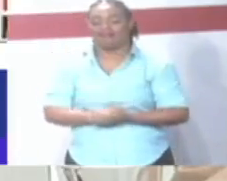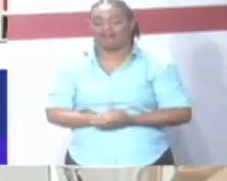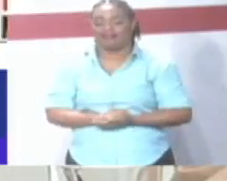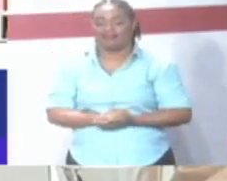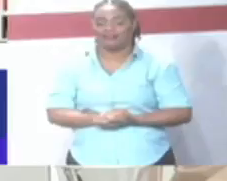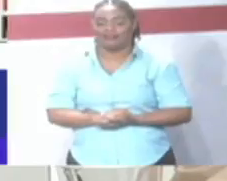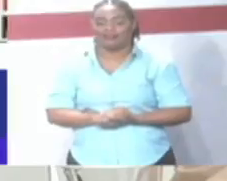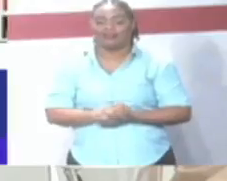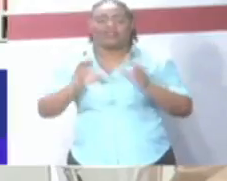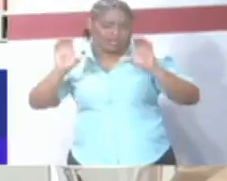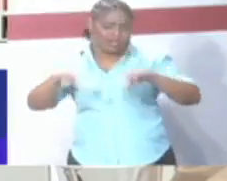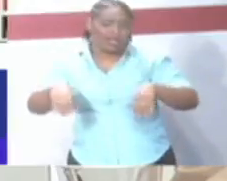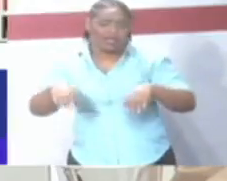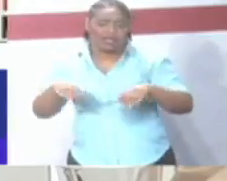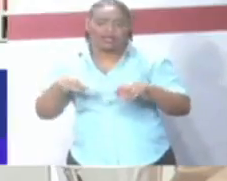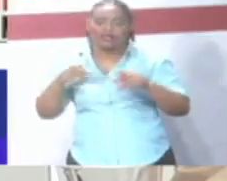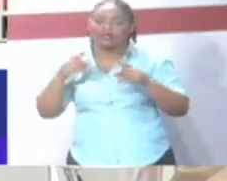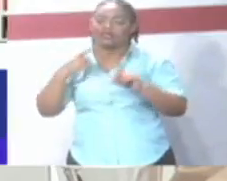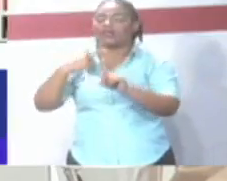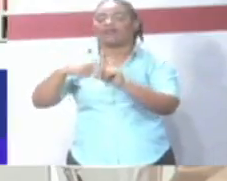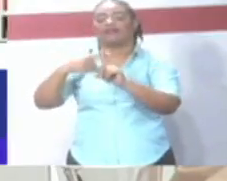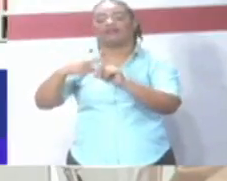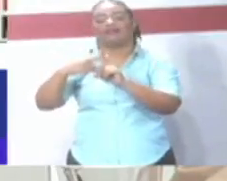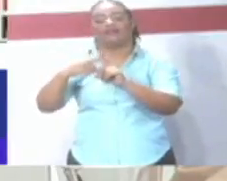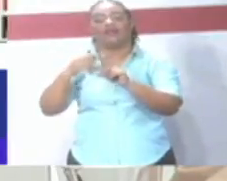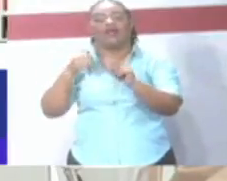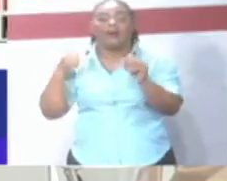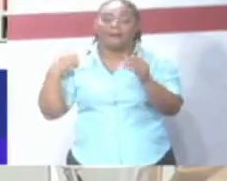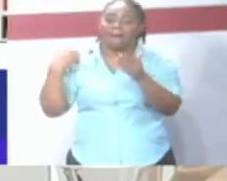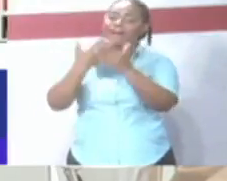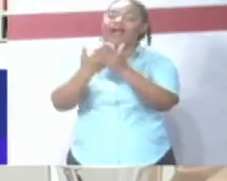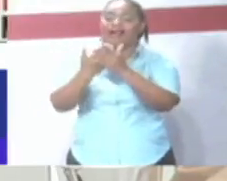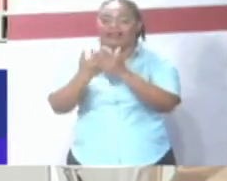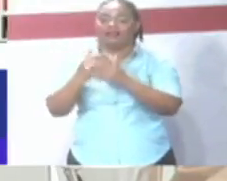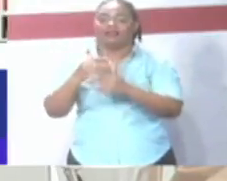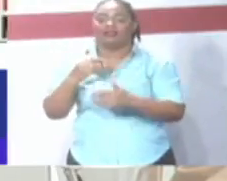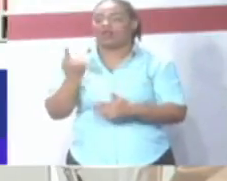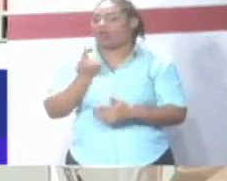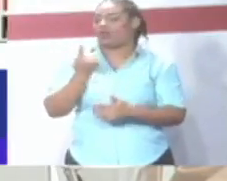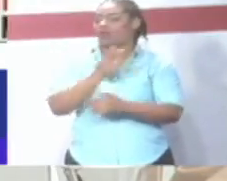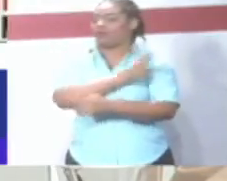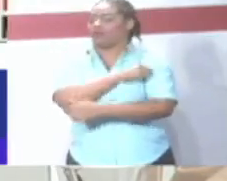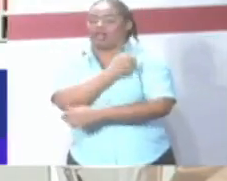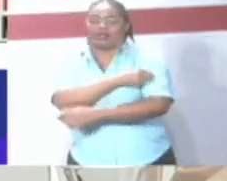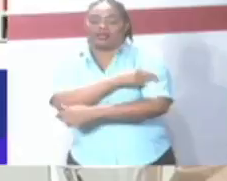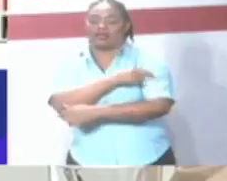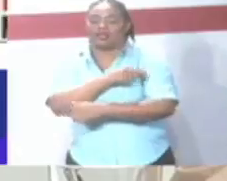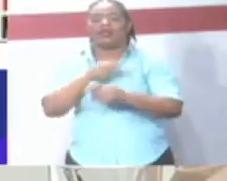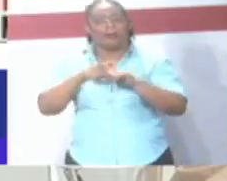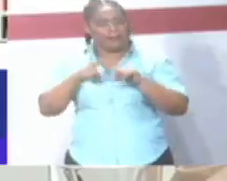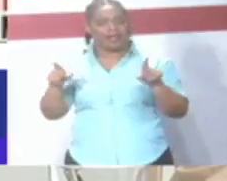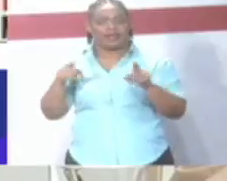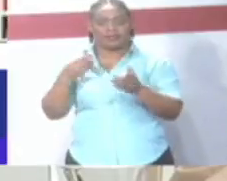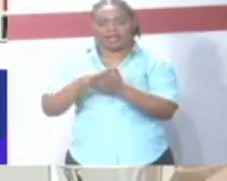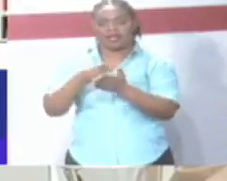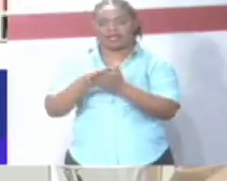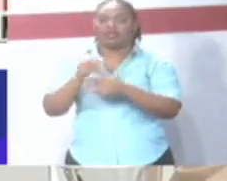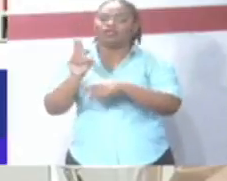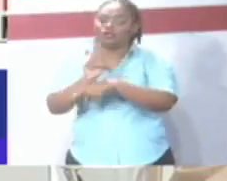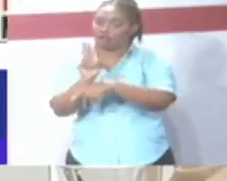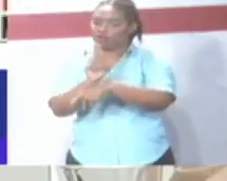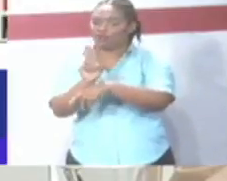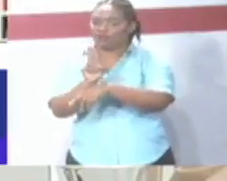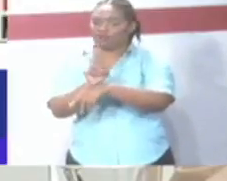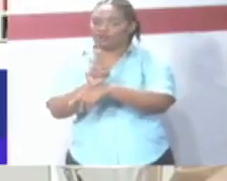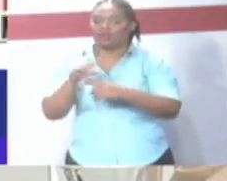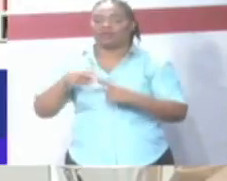not only on the hospital numbers, but on the amount of money we expend on the parallel healthcare system. So there is no need